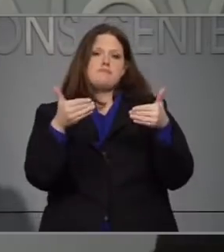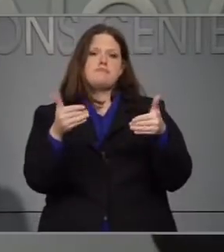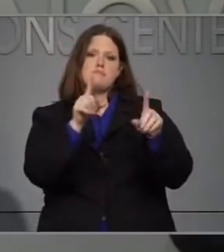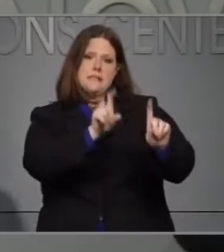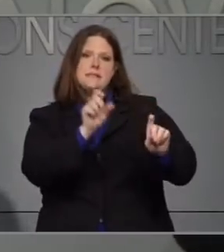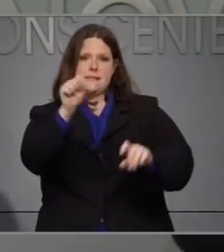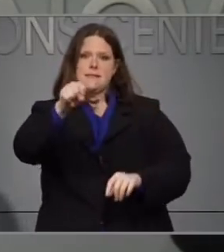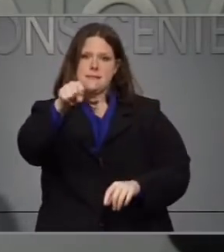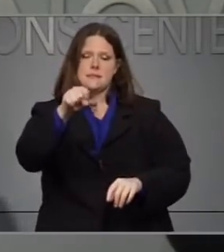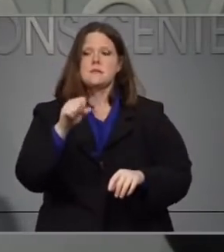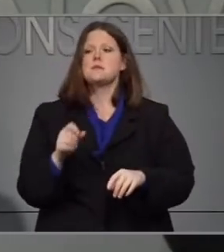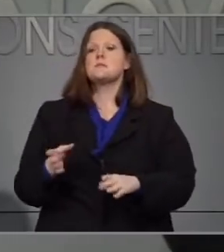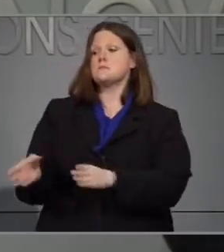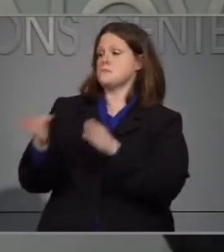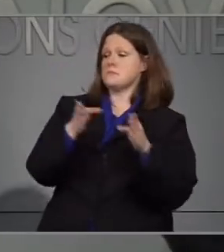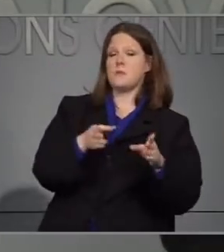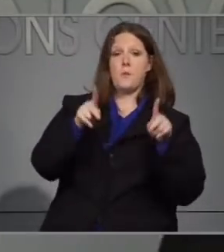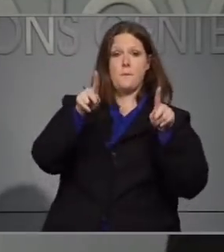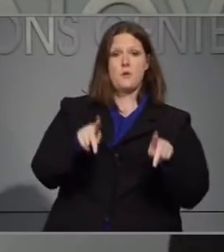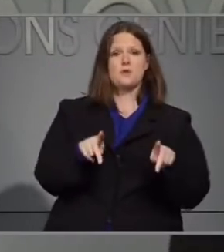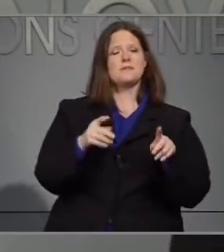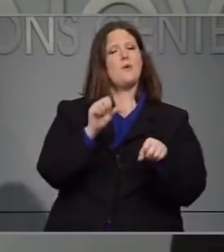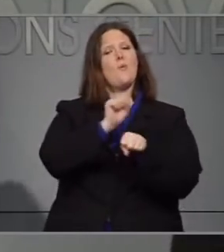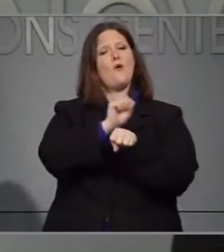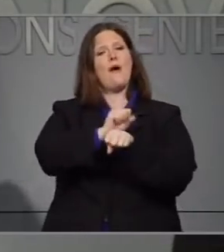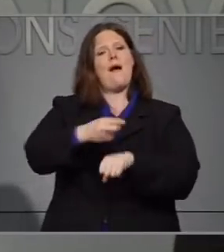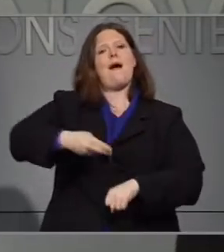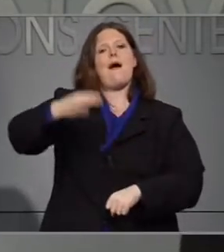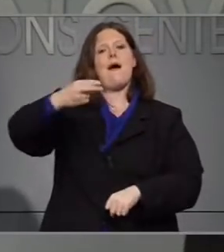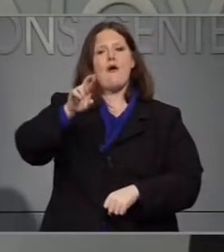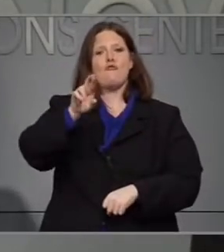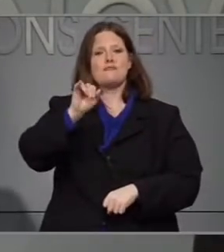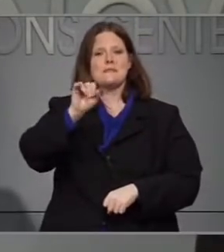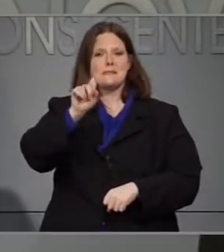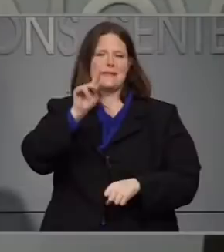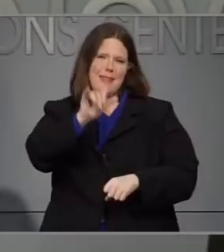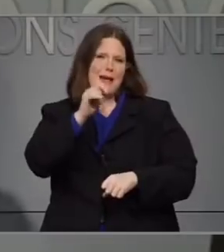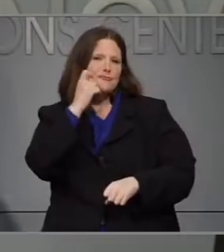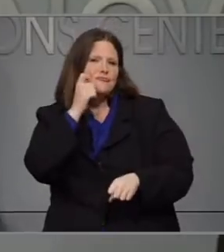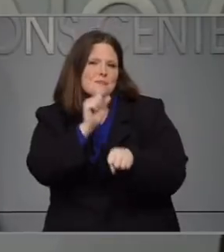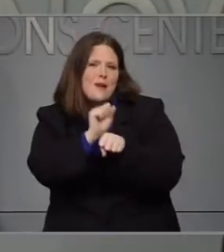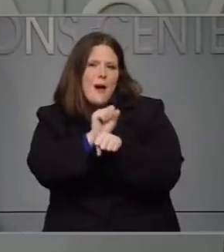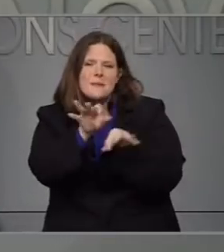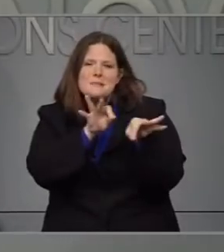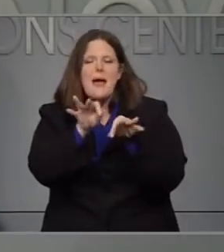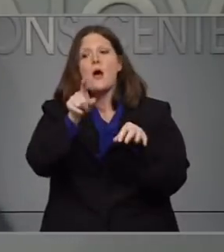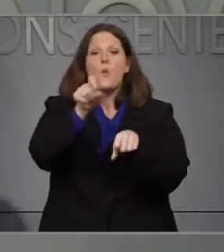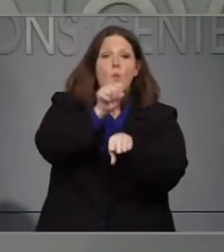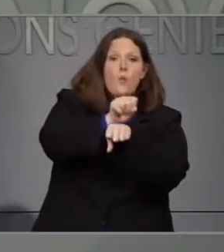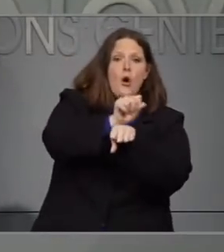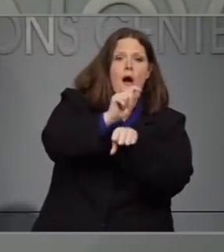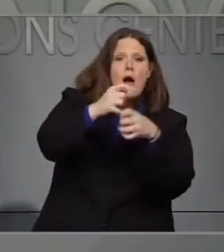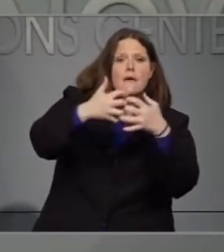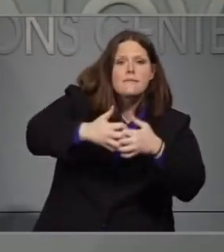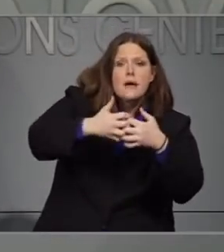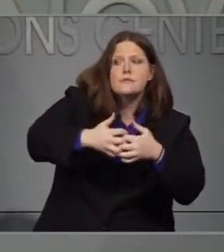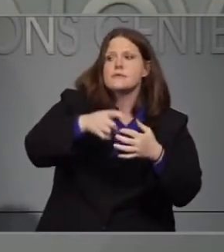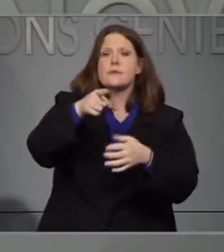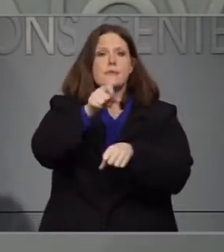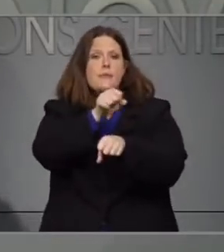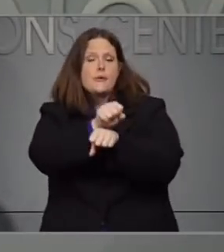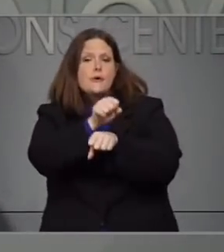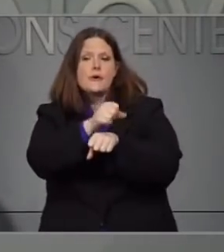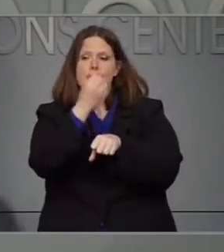others are for folks who are in more high-risk jobs that I was just talking about. Do you work in industries that are